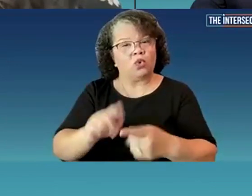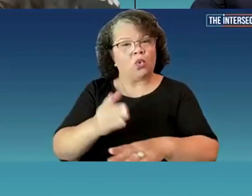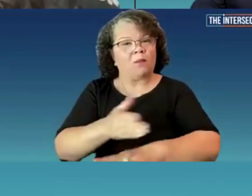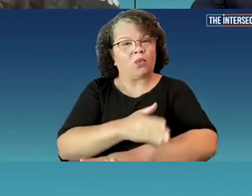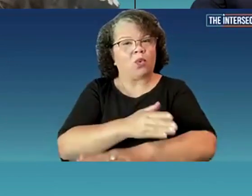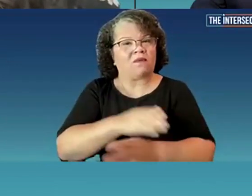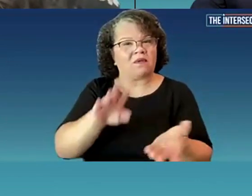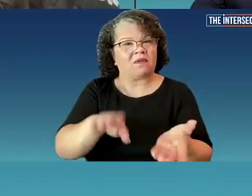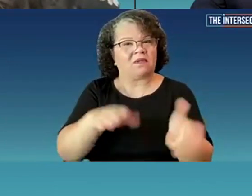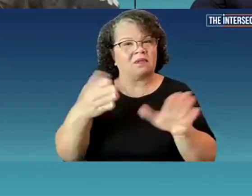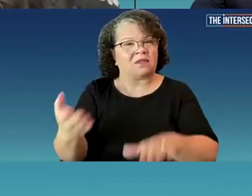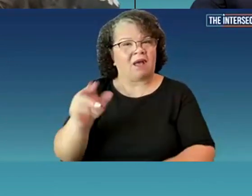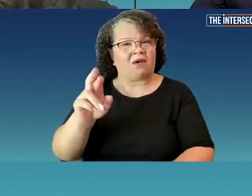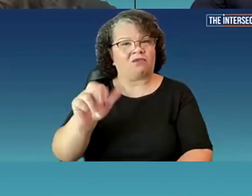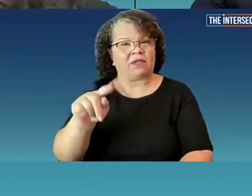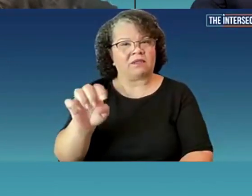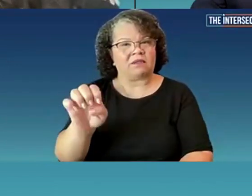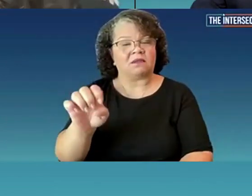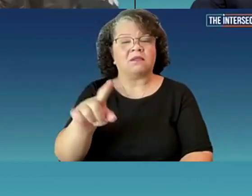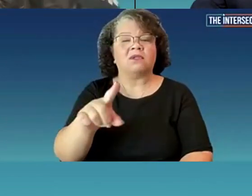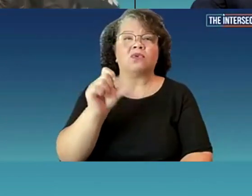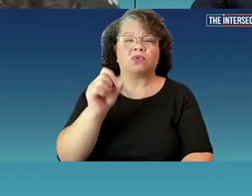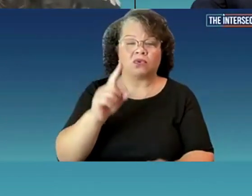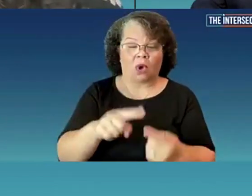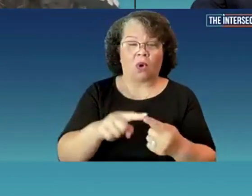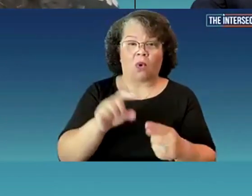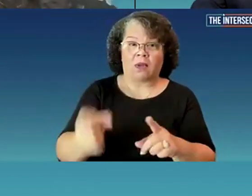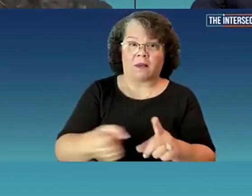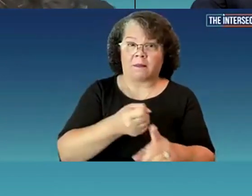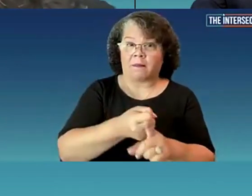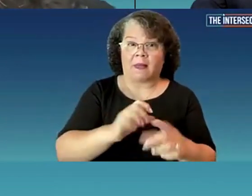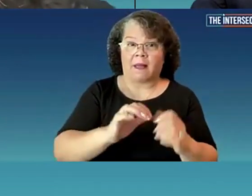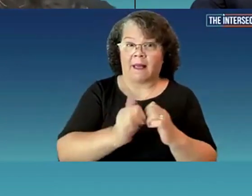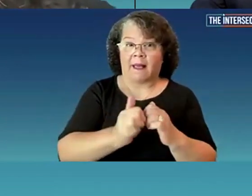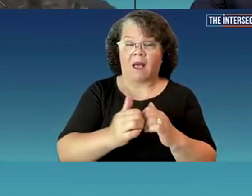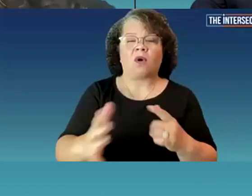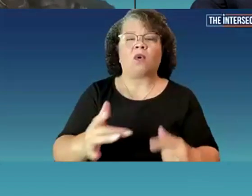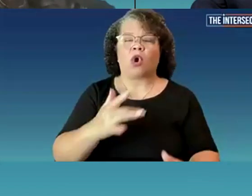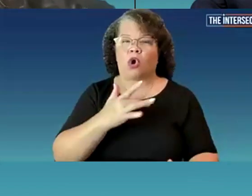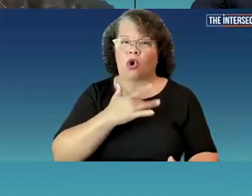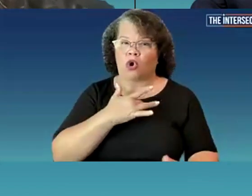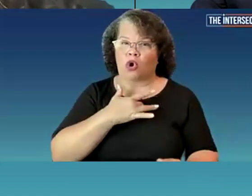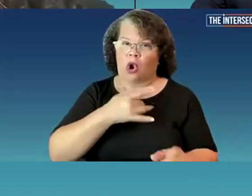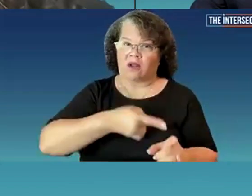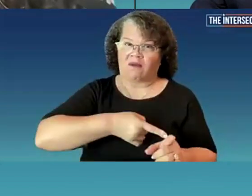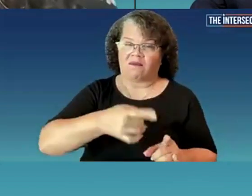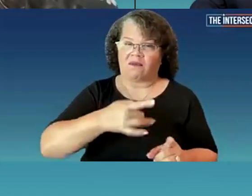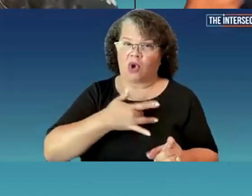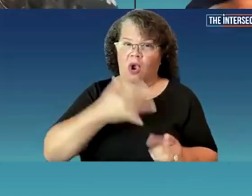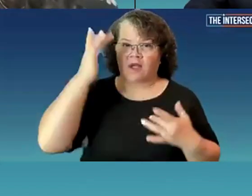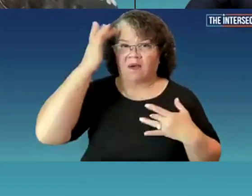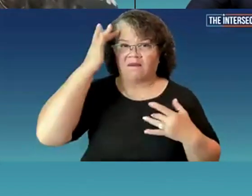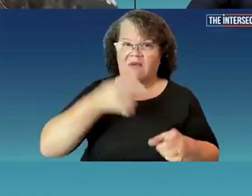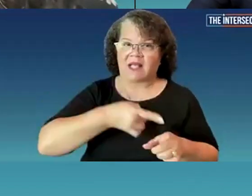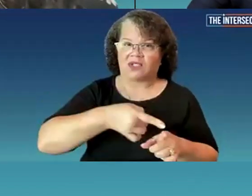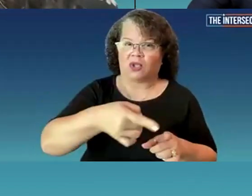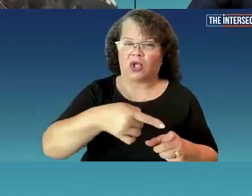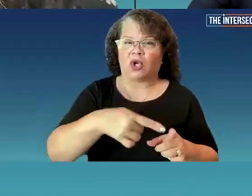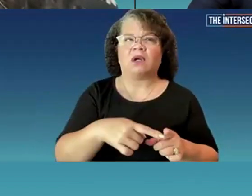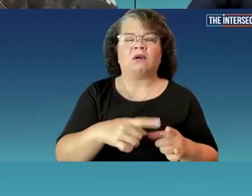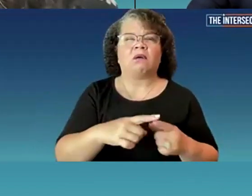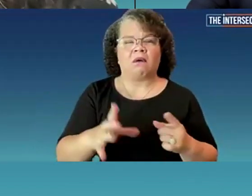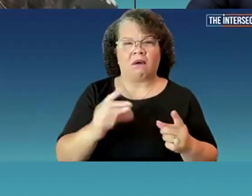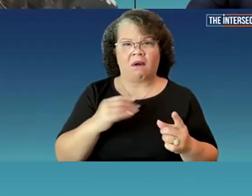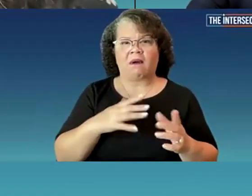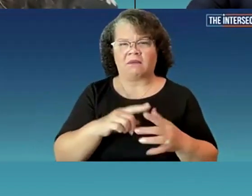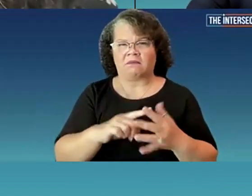big difference, cardiovascular and cancer is a great place to start. And when you start getting into all sorts